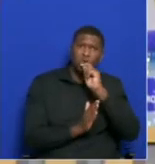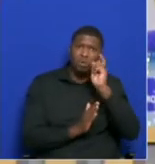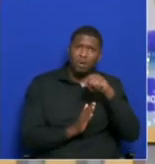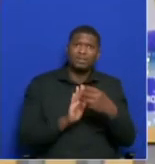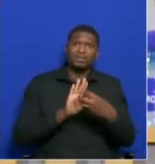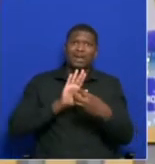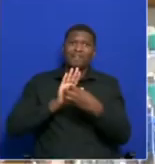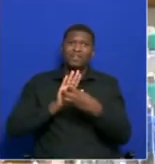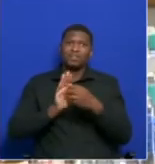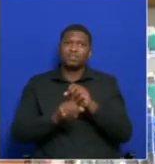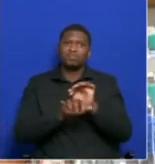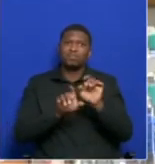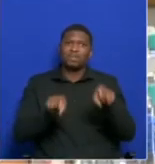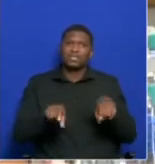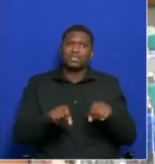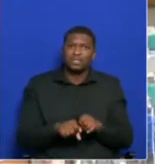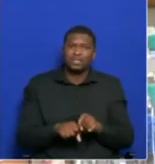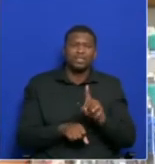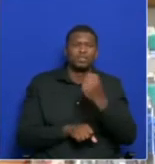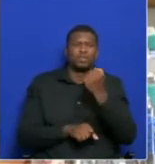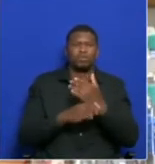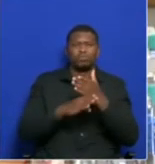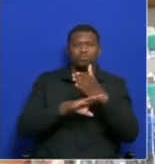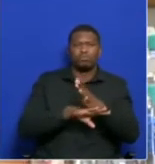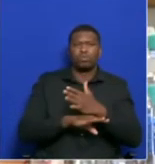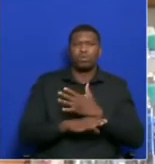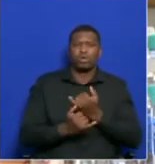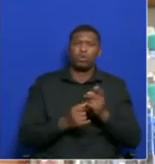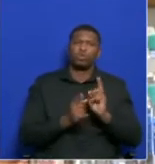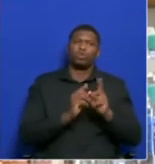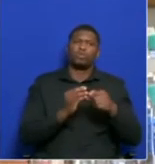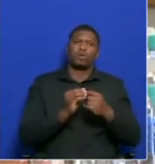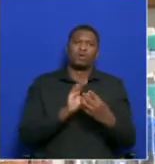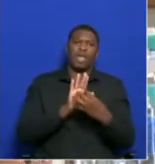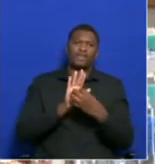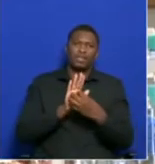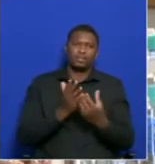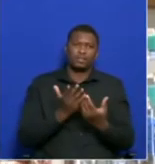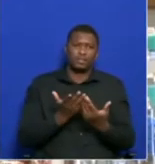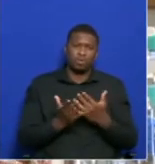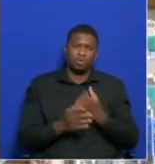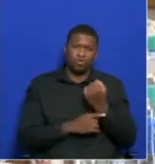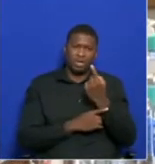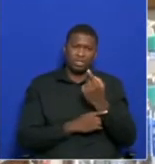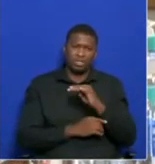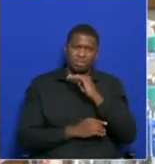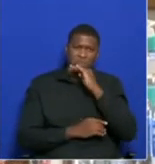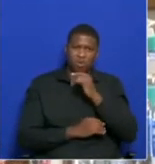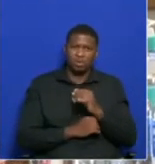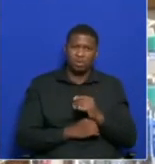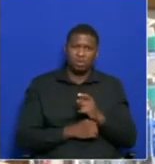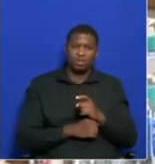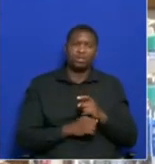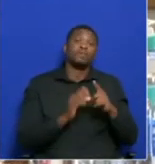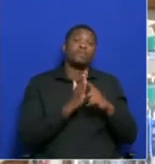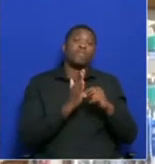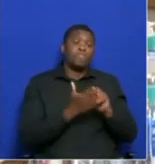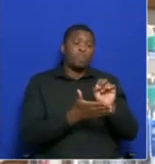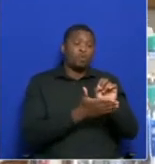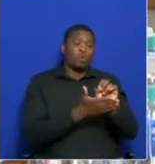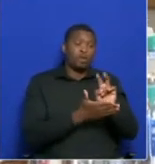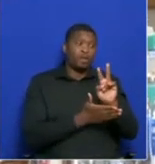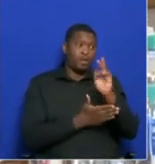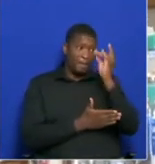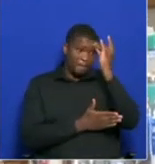about adverts. I just want to clarify that I understand what you're saying. At 12 March 2025, who did